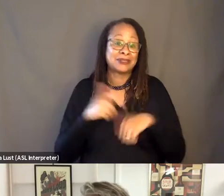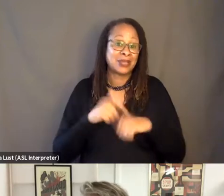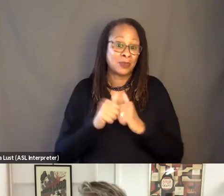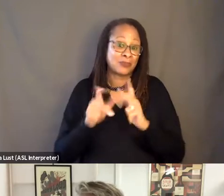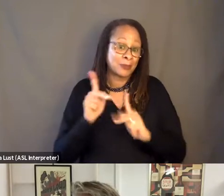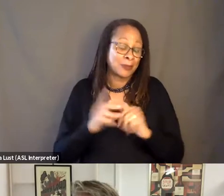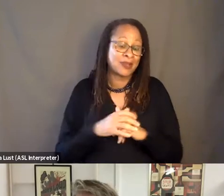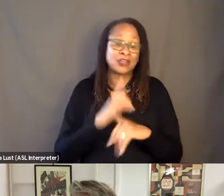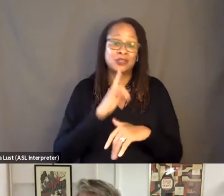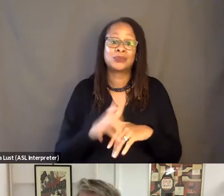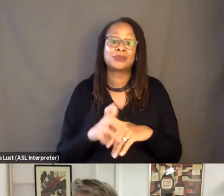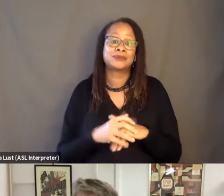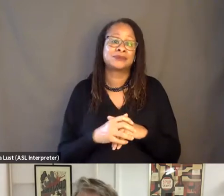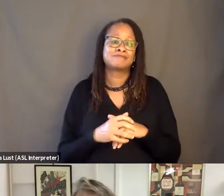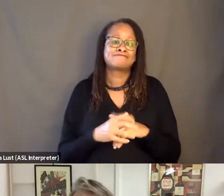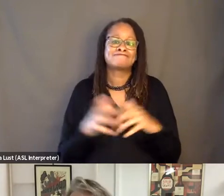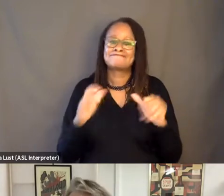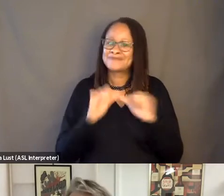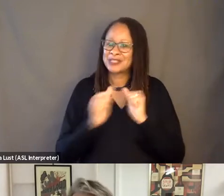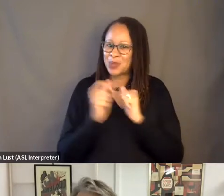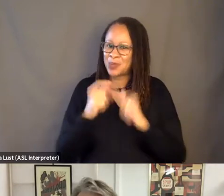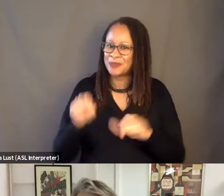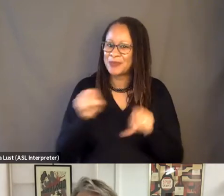really kind of hung with them as we